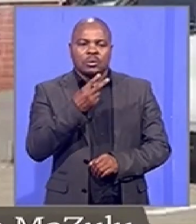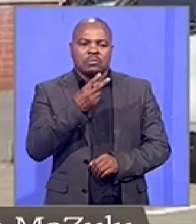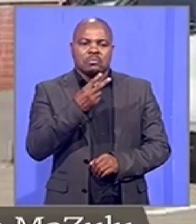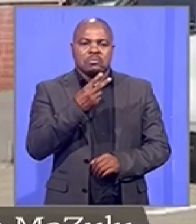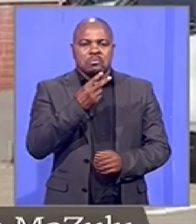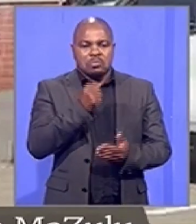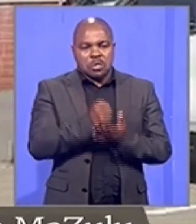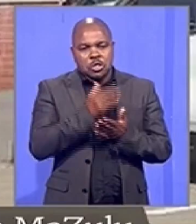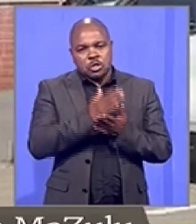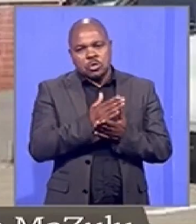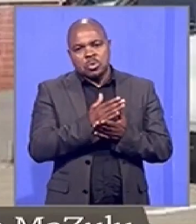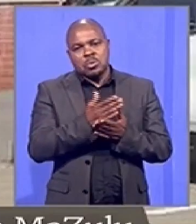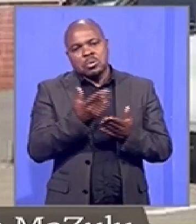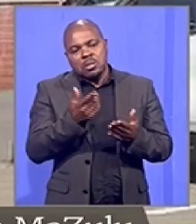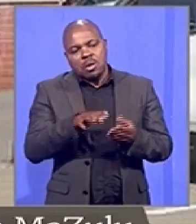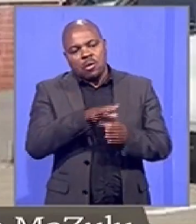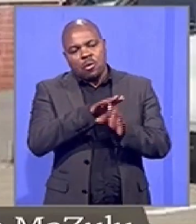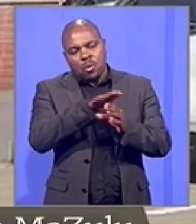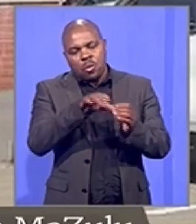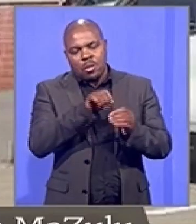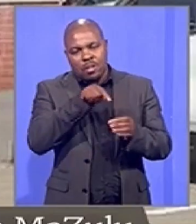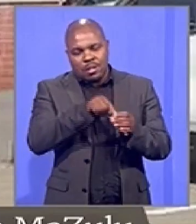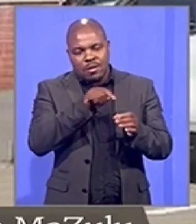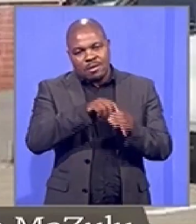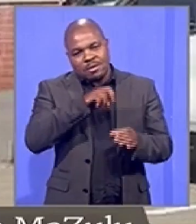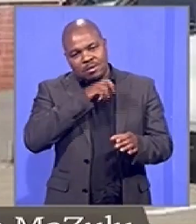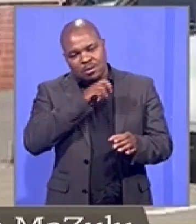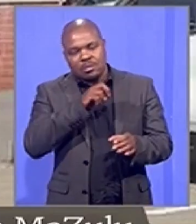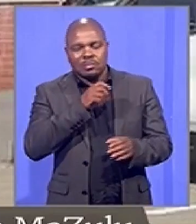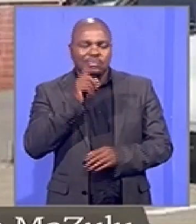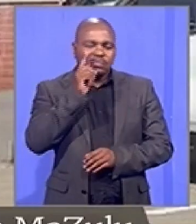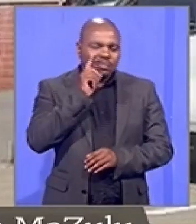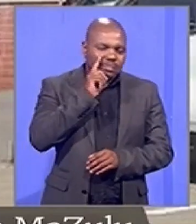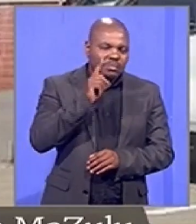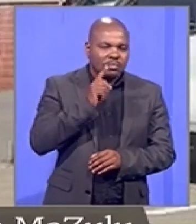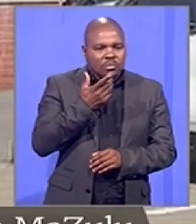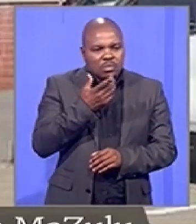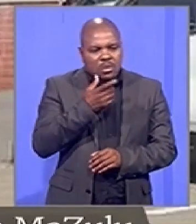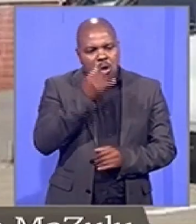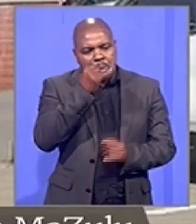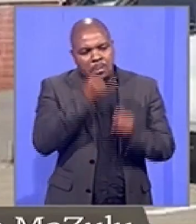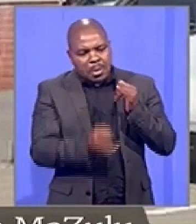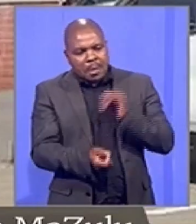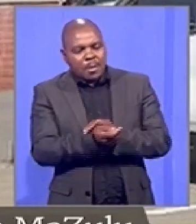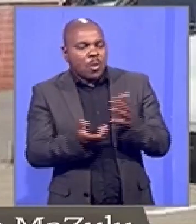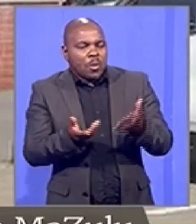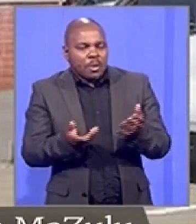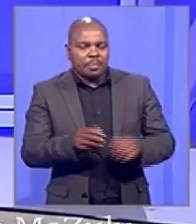it possible for the royal family to look at where it might have gone wrong.